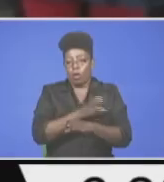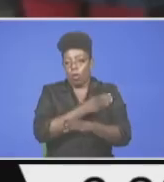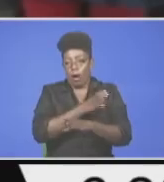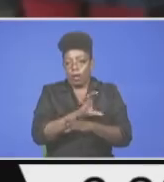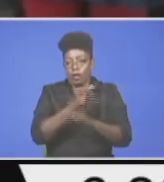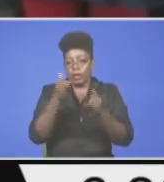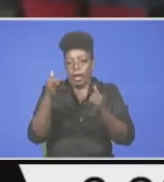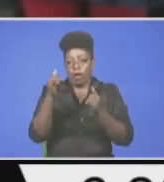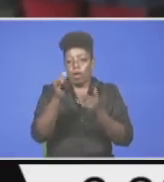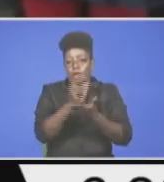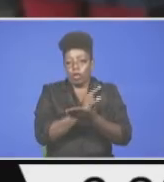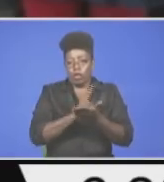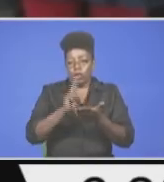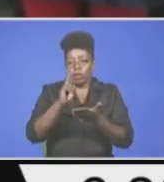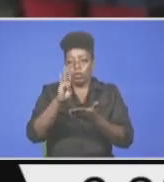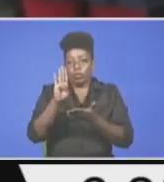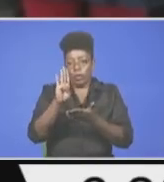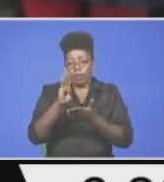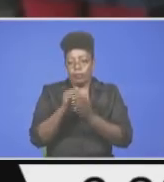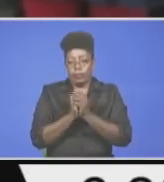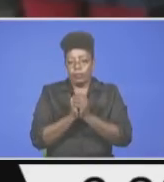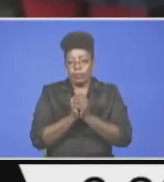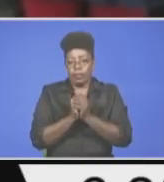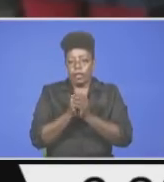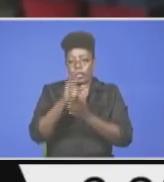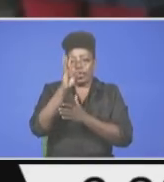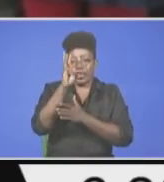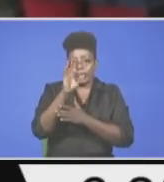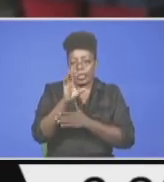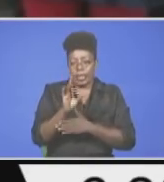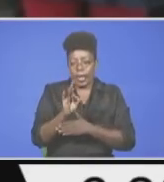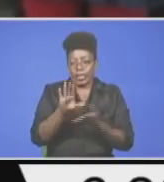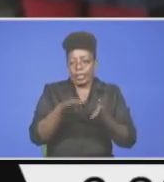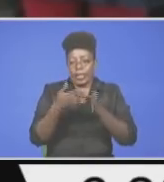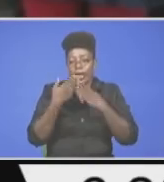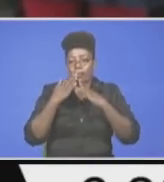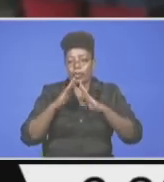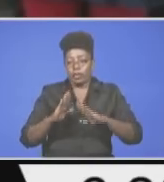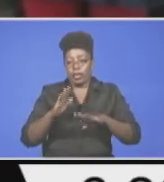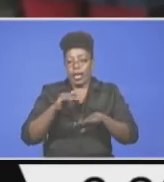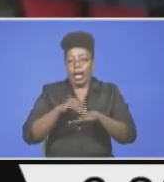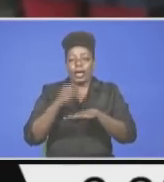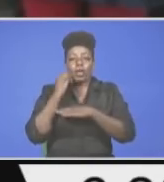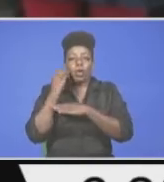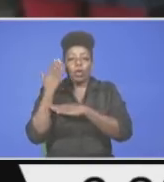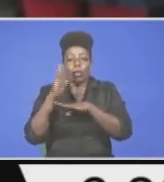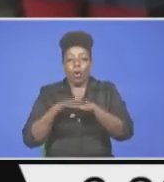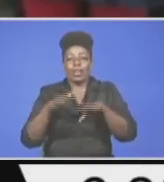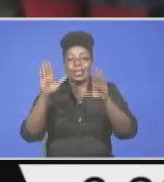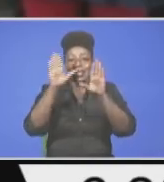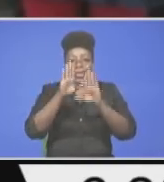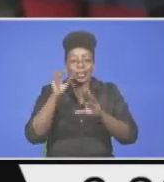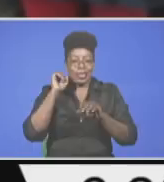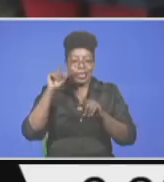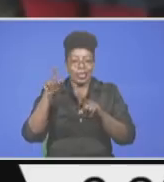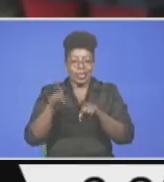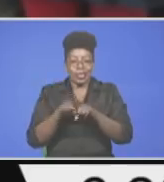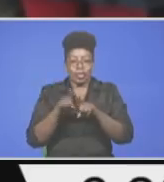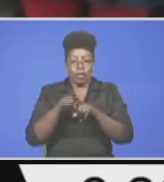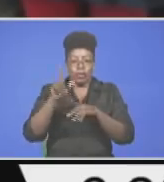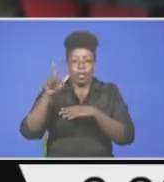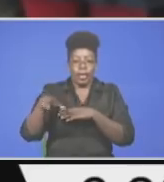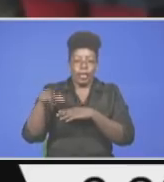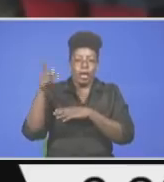now the University of the Bahamas. The 68-year-old died peacefully at her home on Sunday. She was the sister of the late